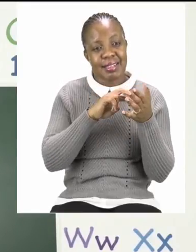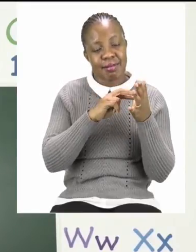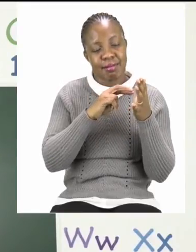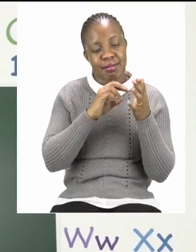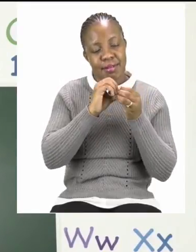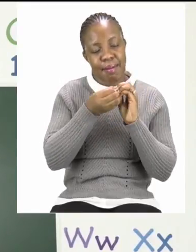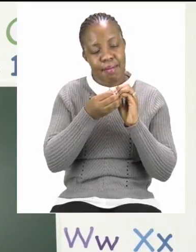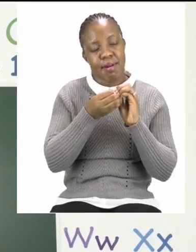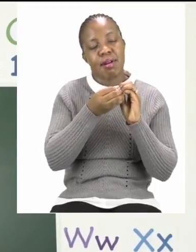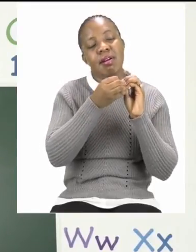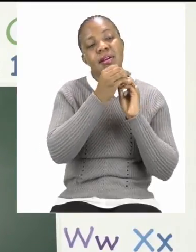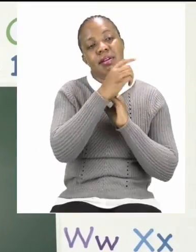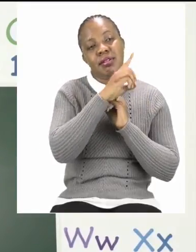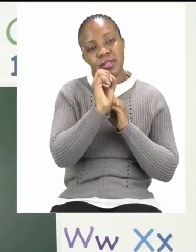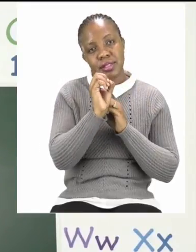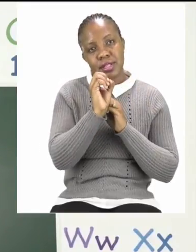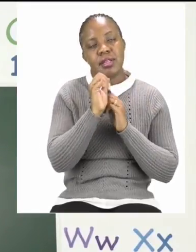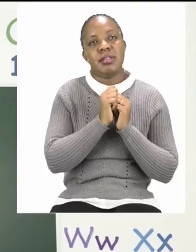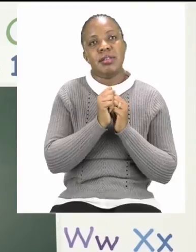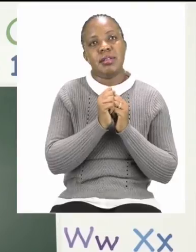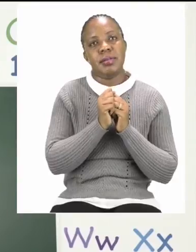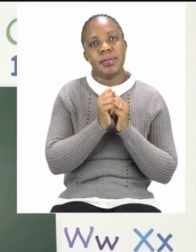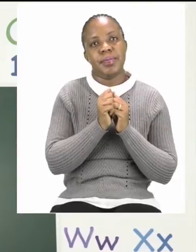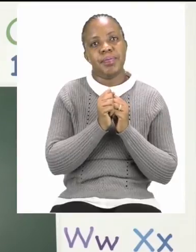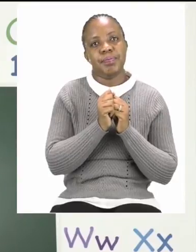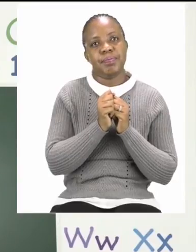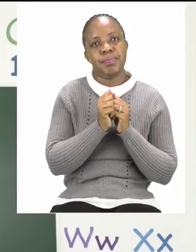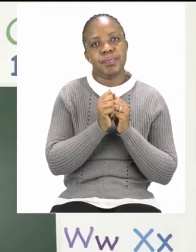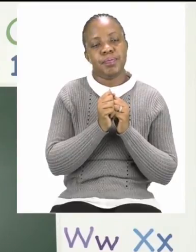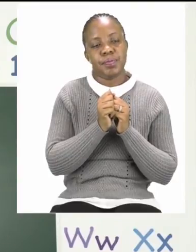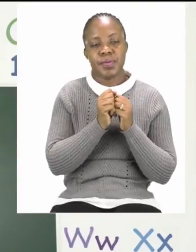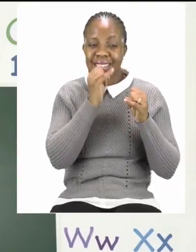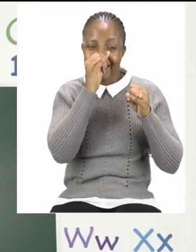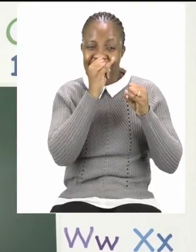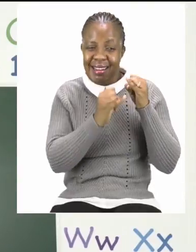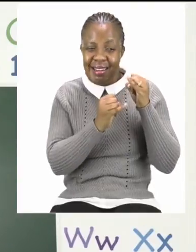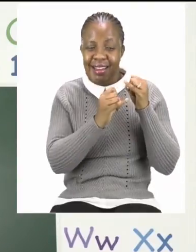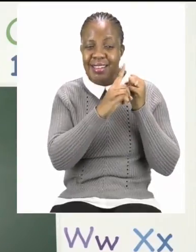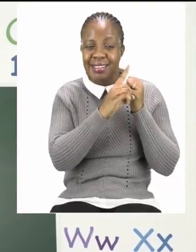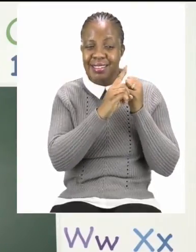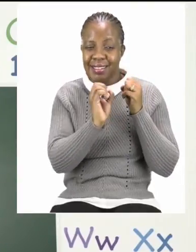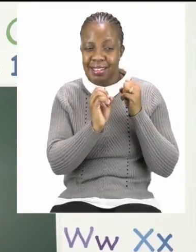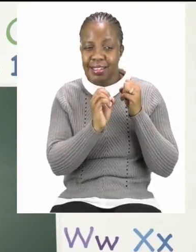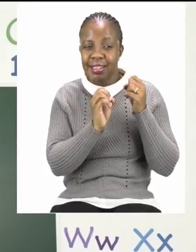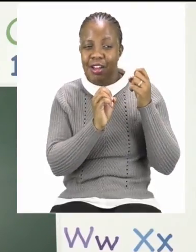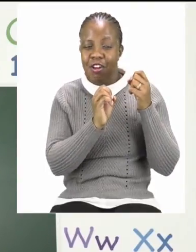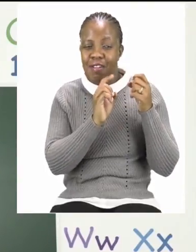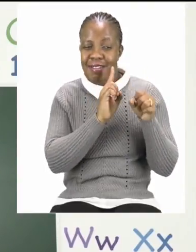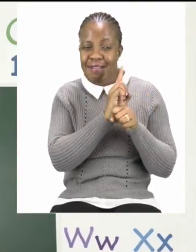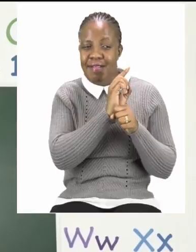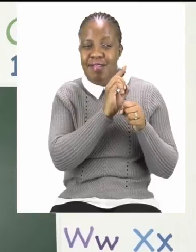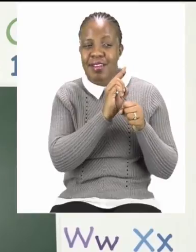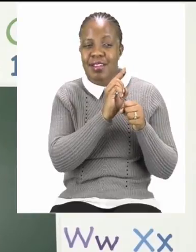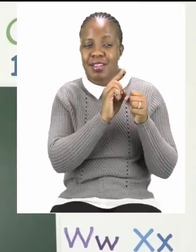many we need for that. So the number after 10 is 11. So we are going to